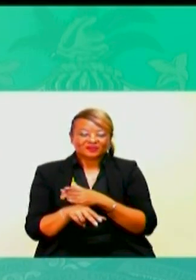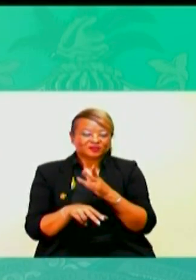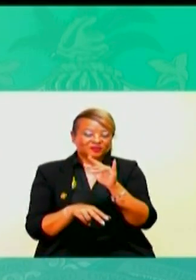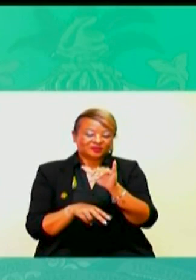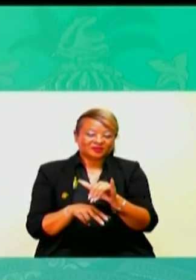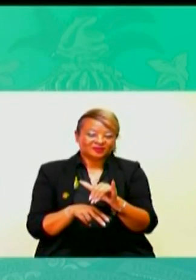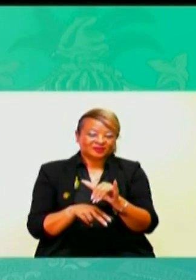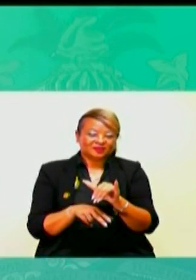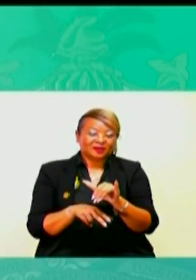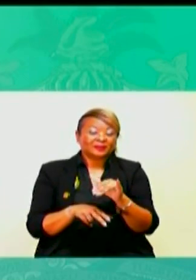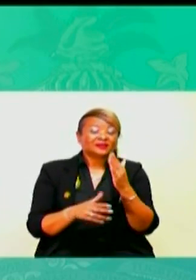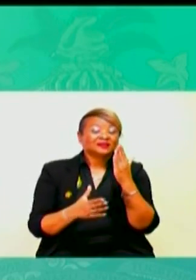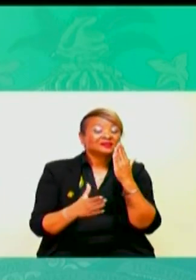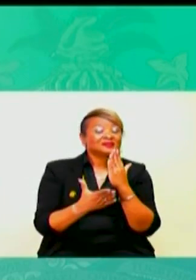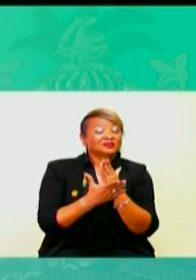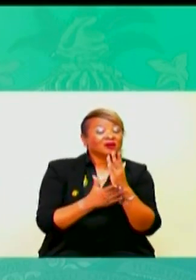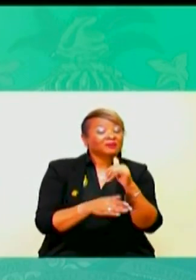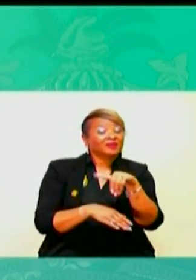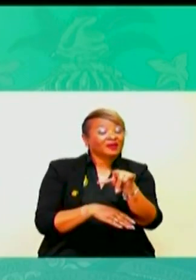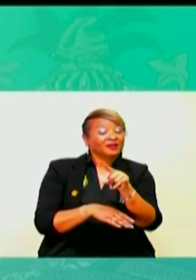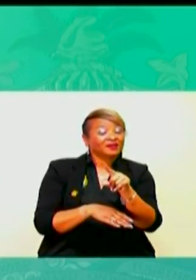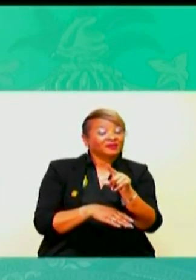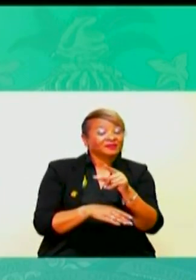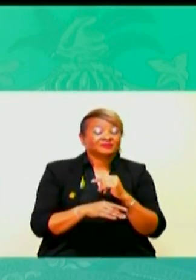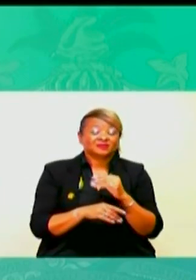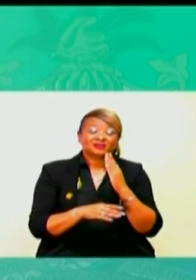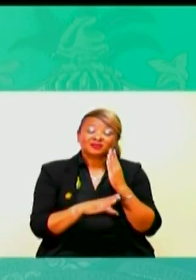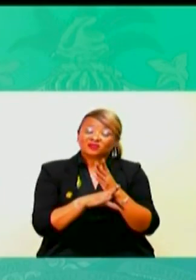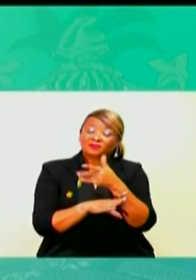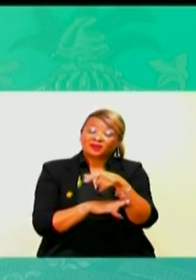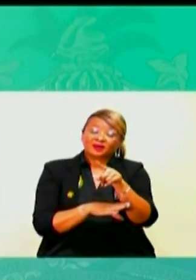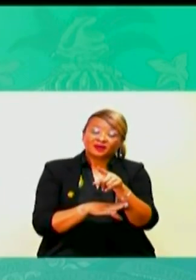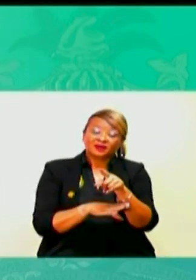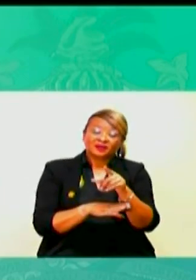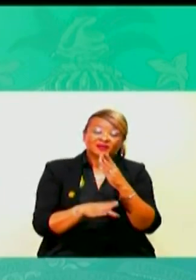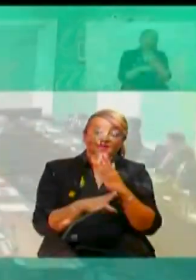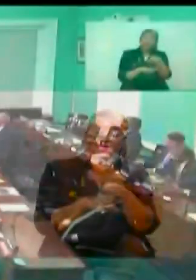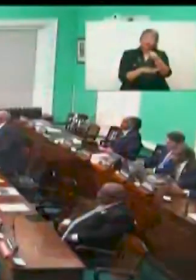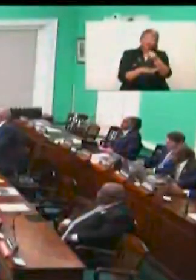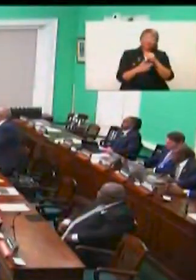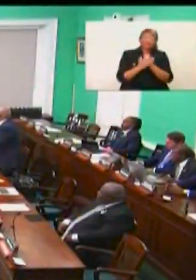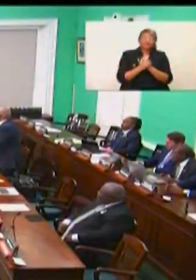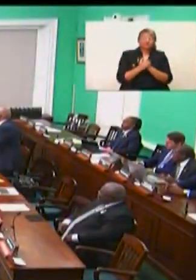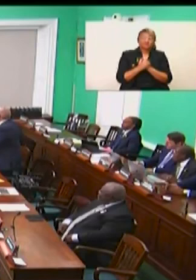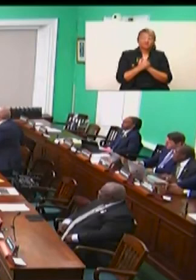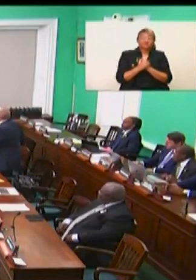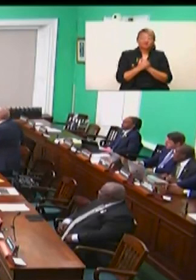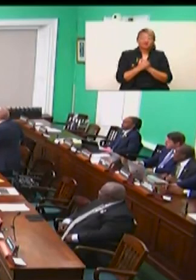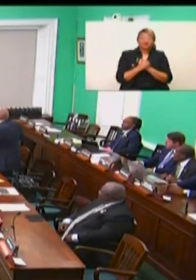But it doesn't even stop there, Mr. Deputy Speaker. My Lord. It doesn't even stop there. My Lord.